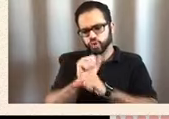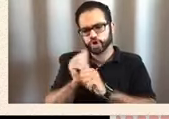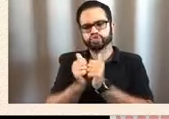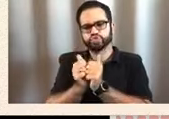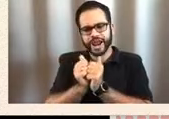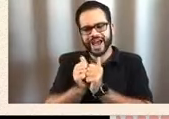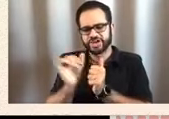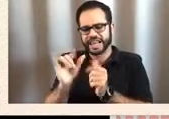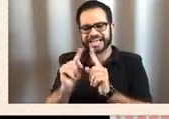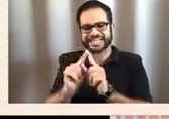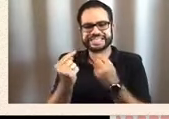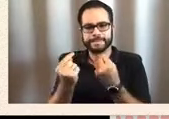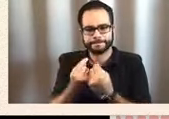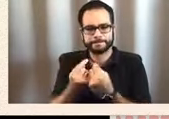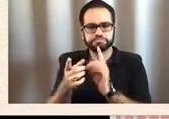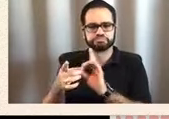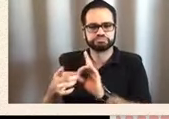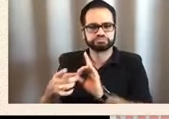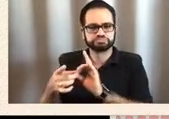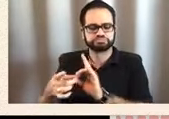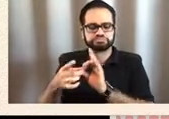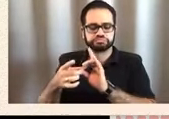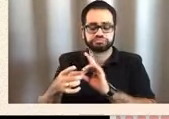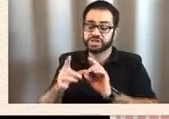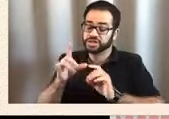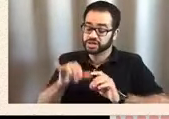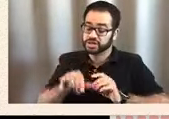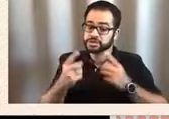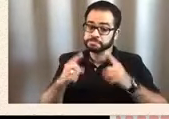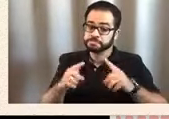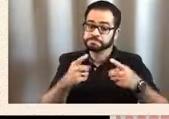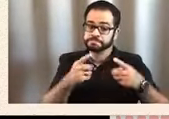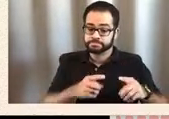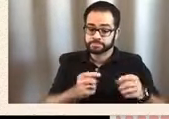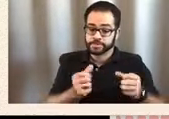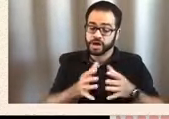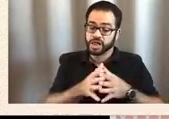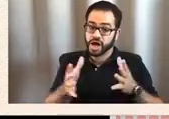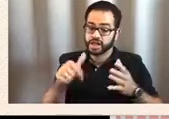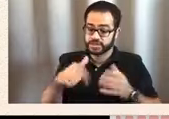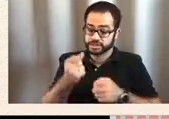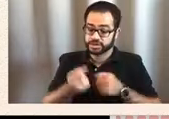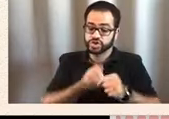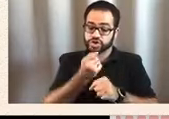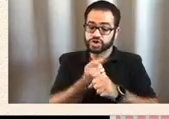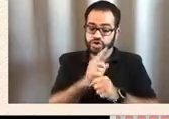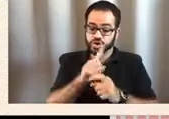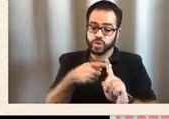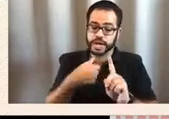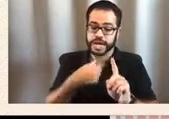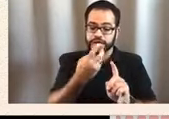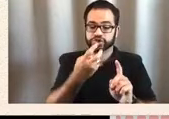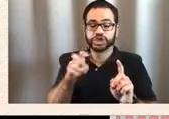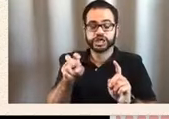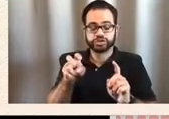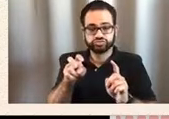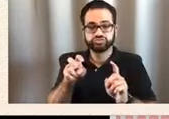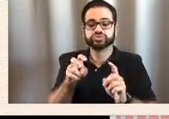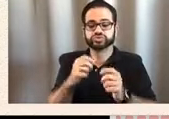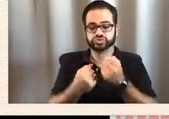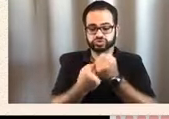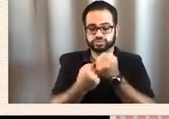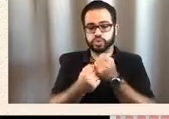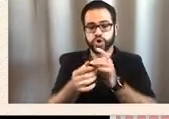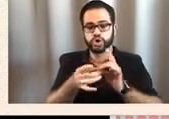And this came into play a lot when this year I changed support coordinators. I didn't change